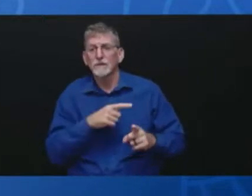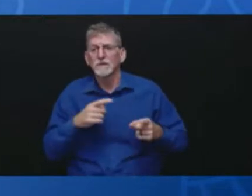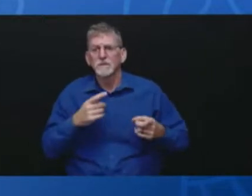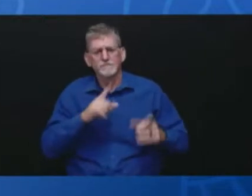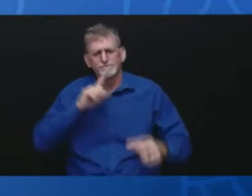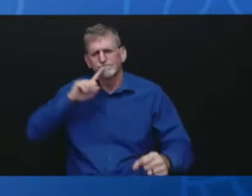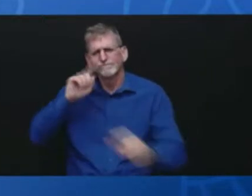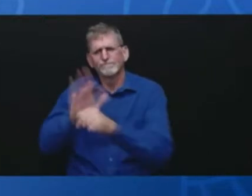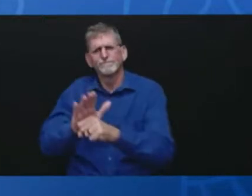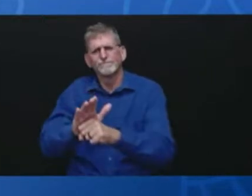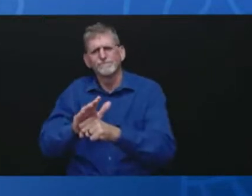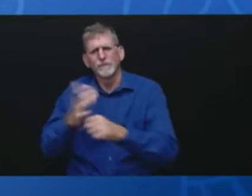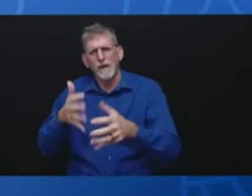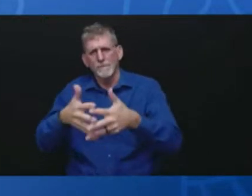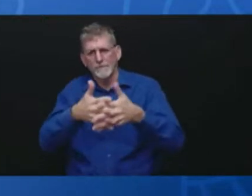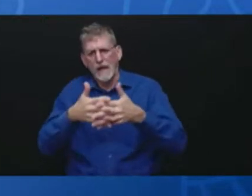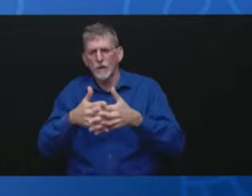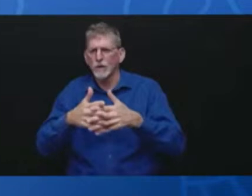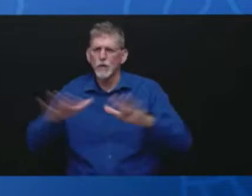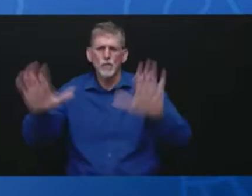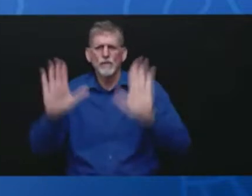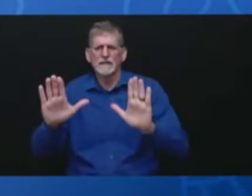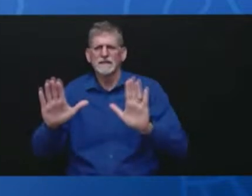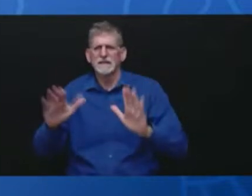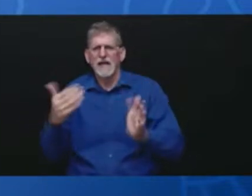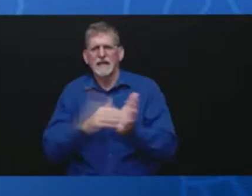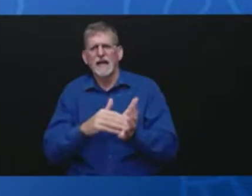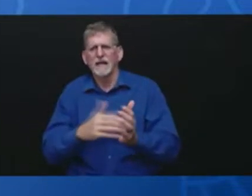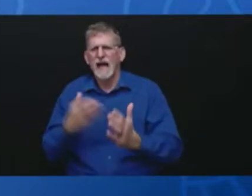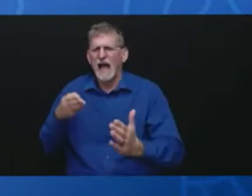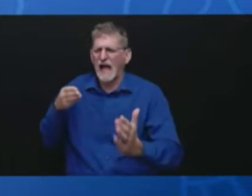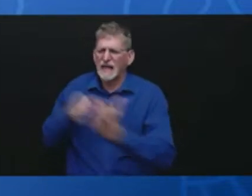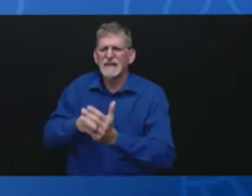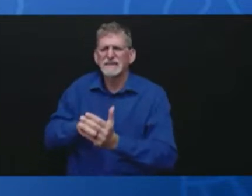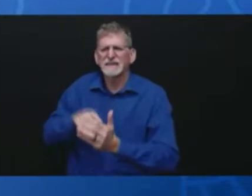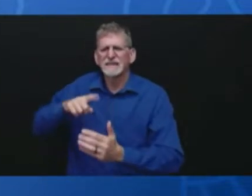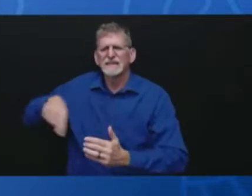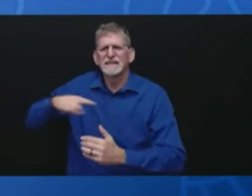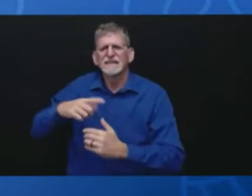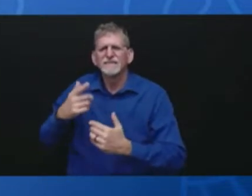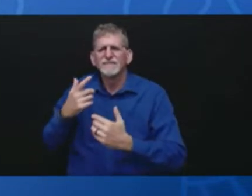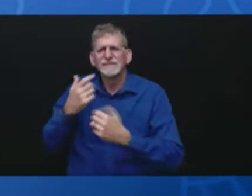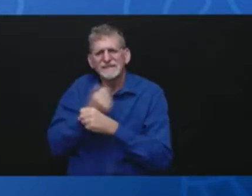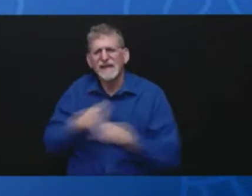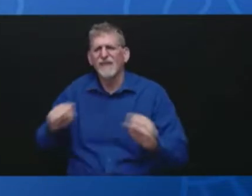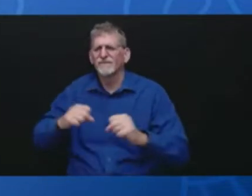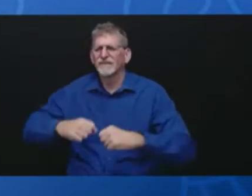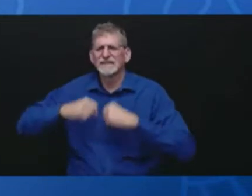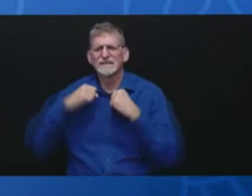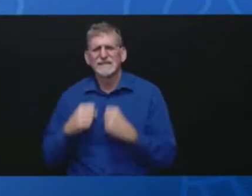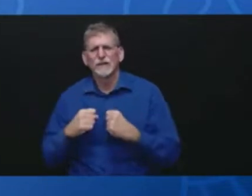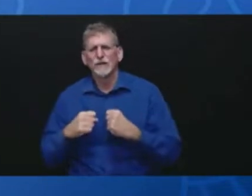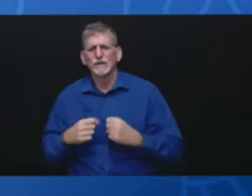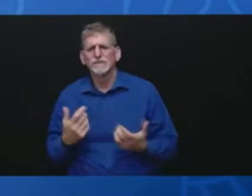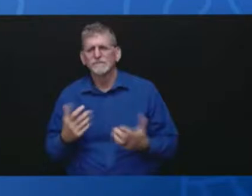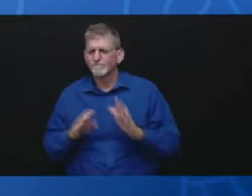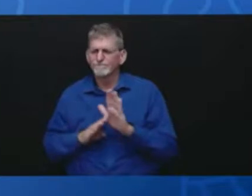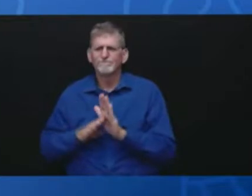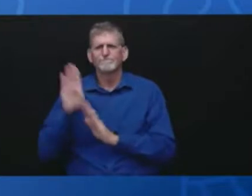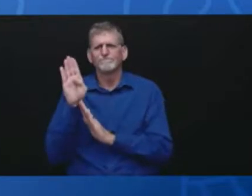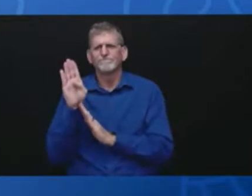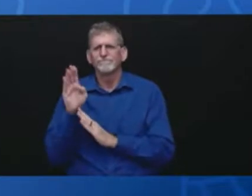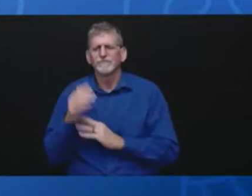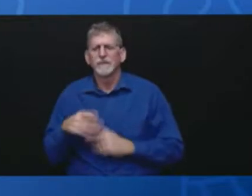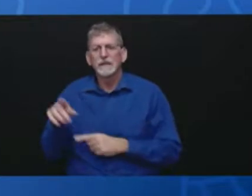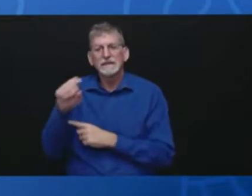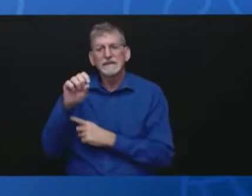certainly safe again, secure again, more prosperous. The Secretary of State, obviously, as you've heard, quite often has remarked on